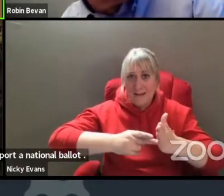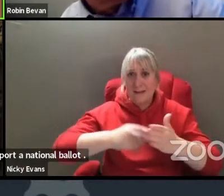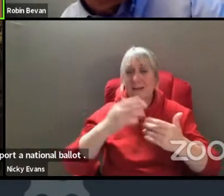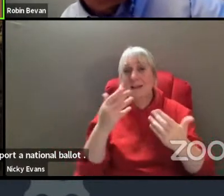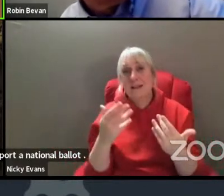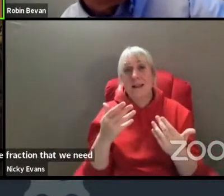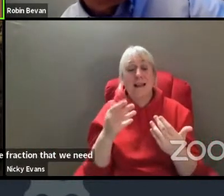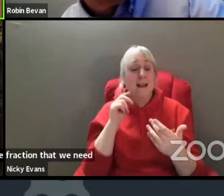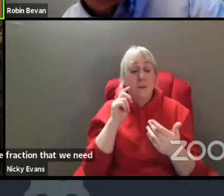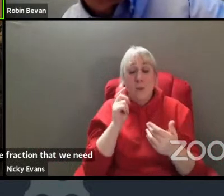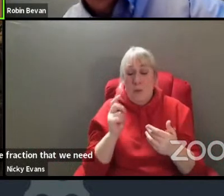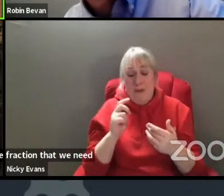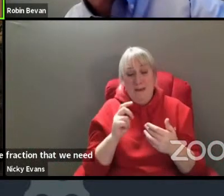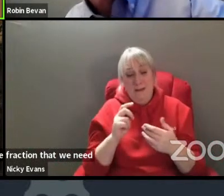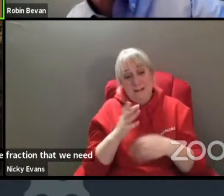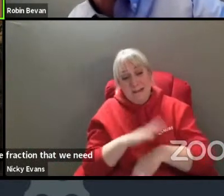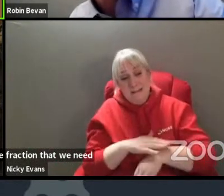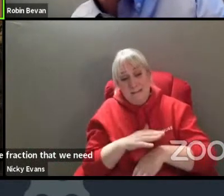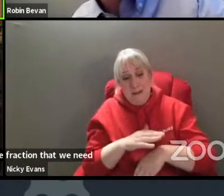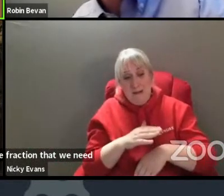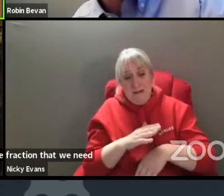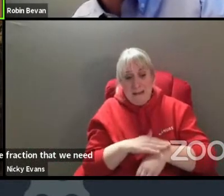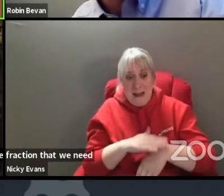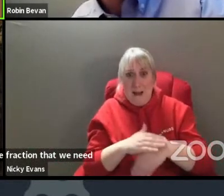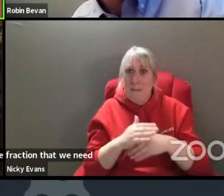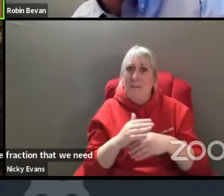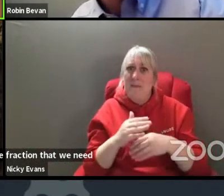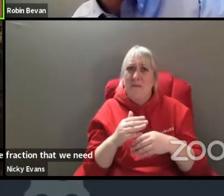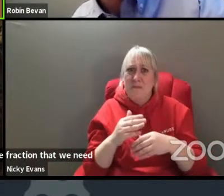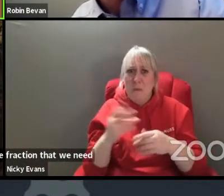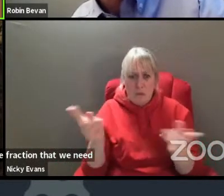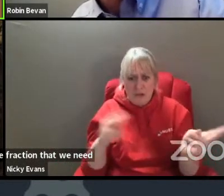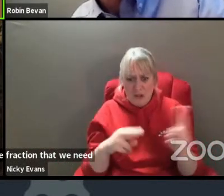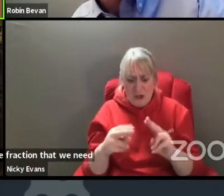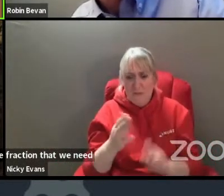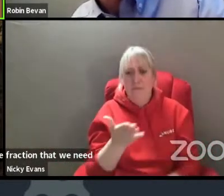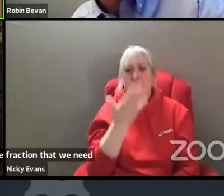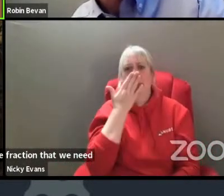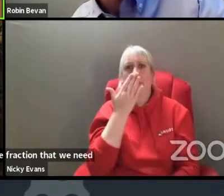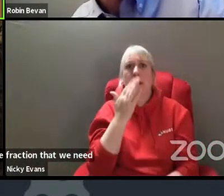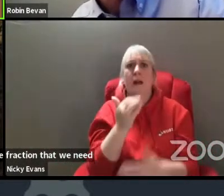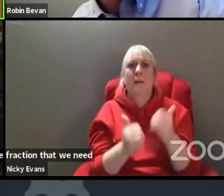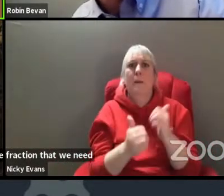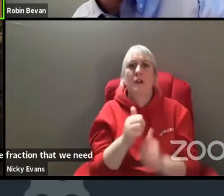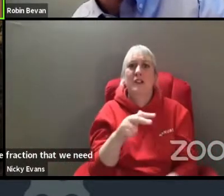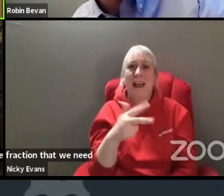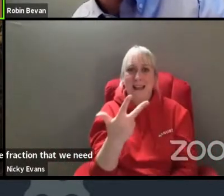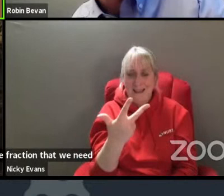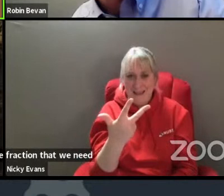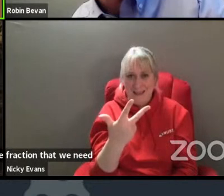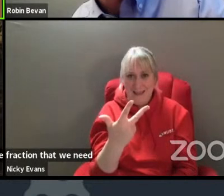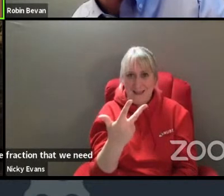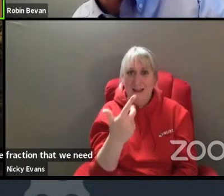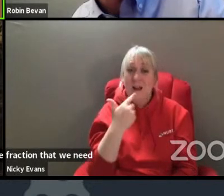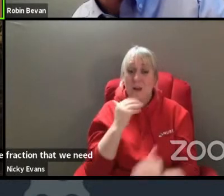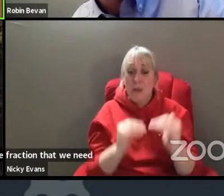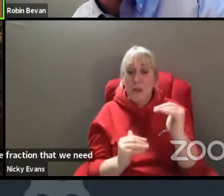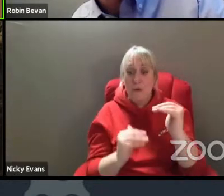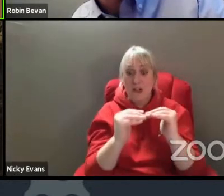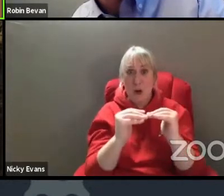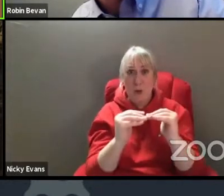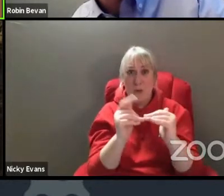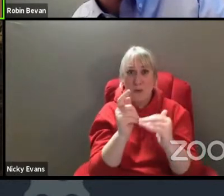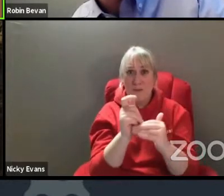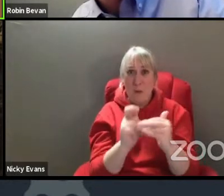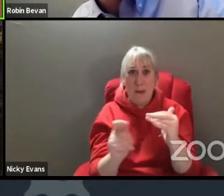the 8th. The thresholds are extremely high, and there is no indication that we would meet those thresholds. So